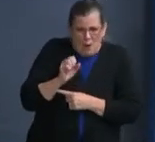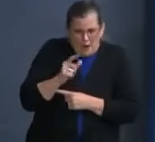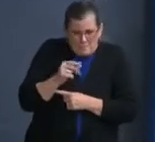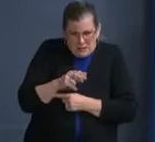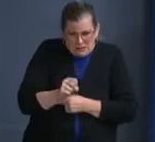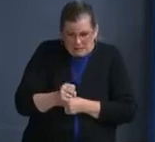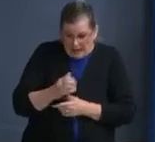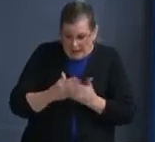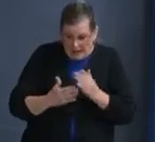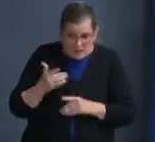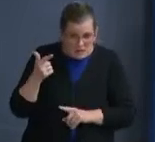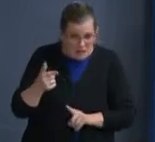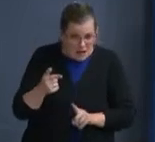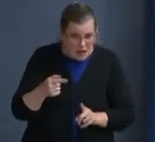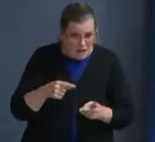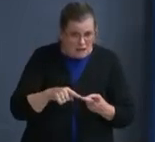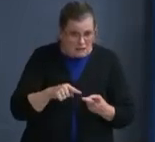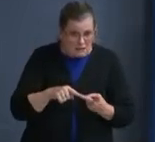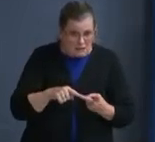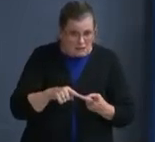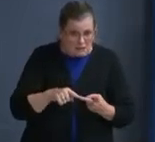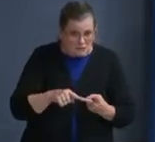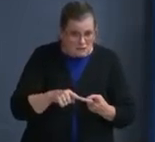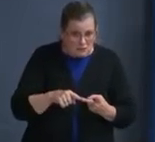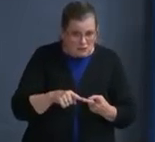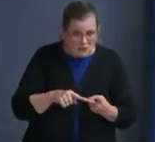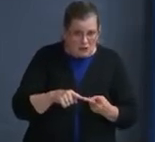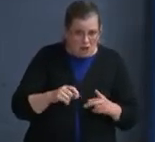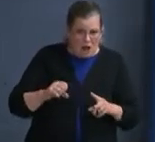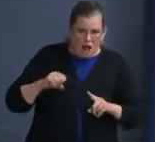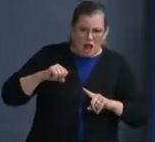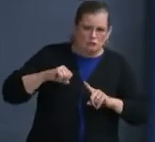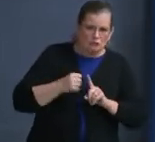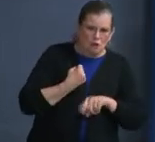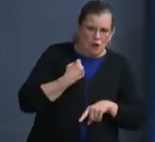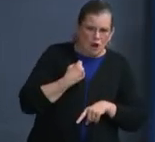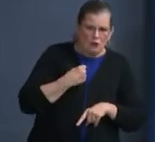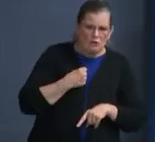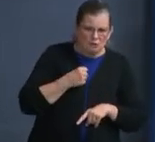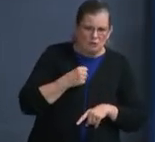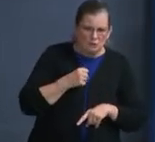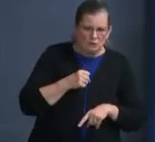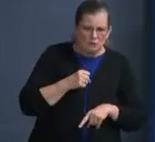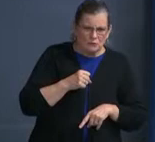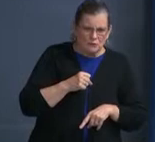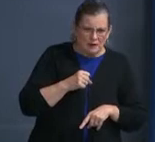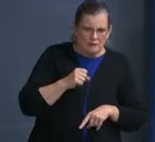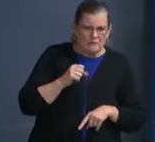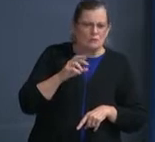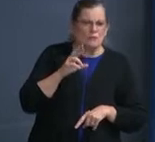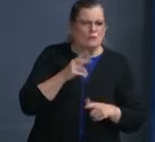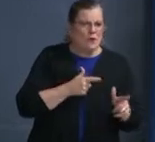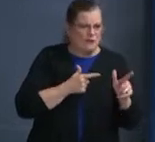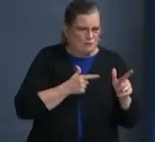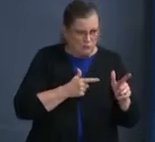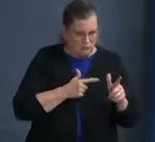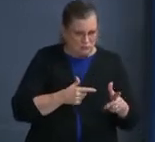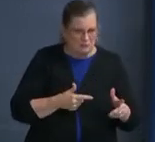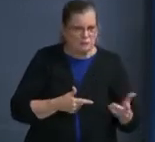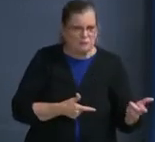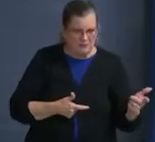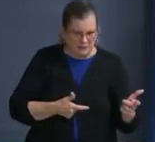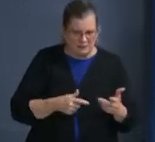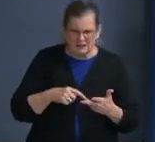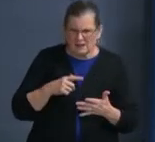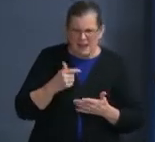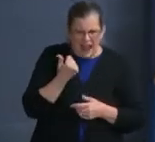assault rifles? And what were the circumstances? Were people brandishing them open carry? Or is there anything you can kind of